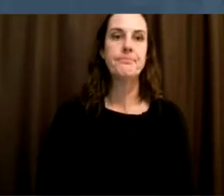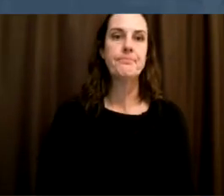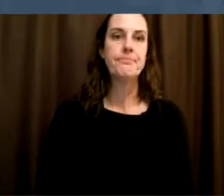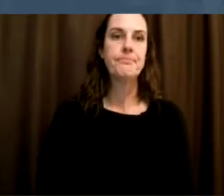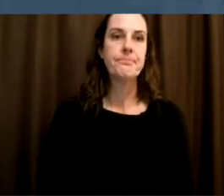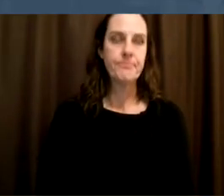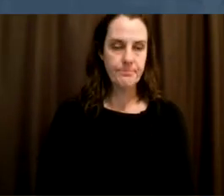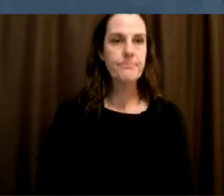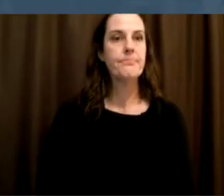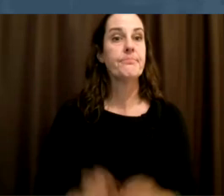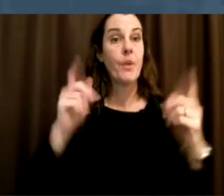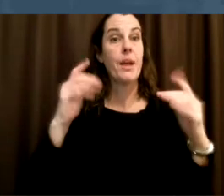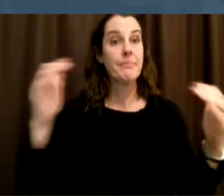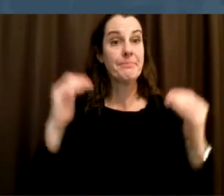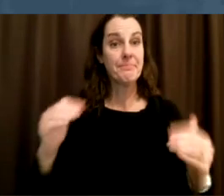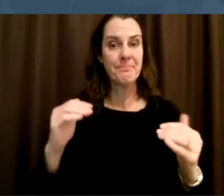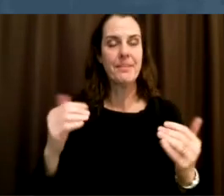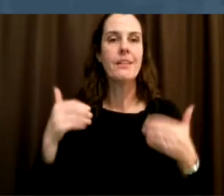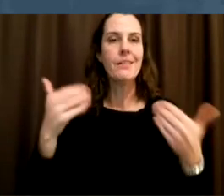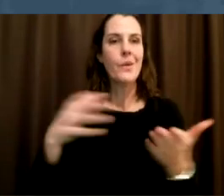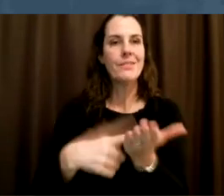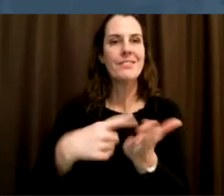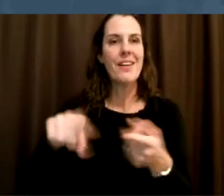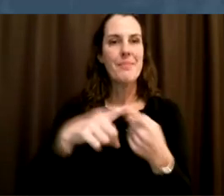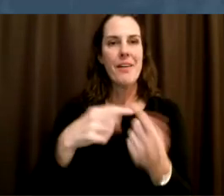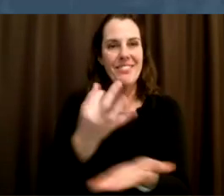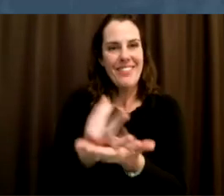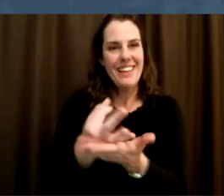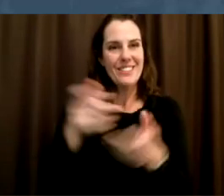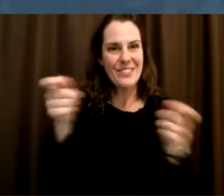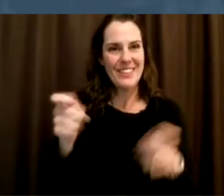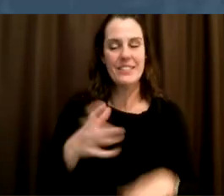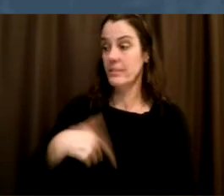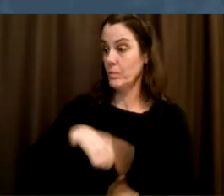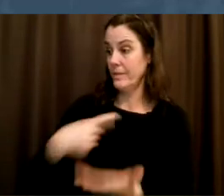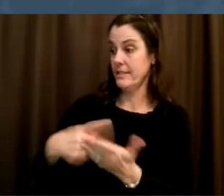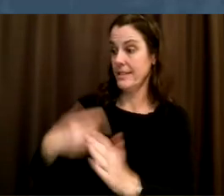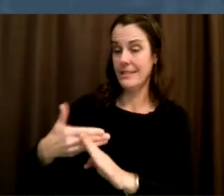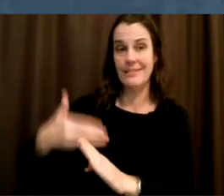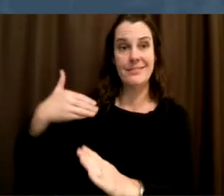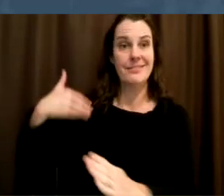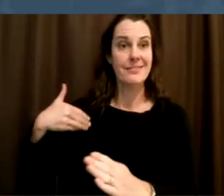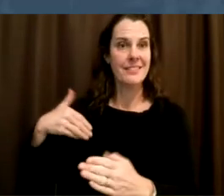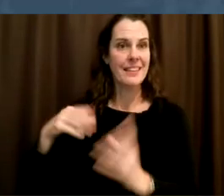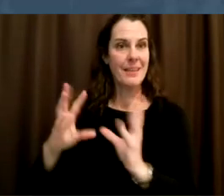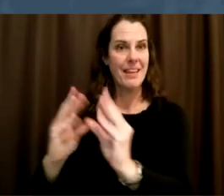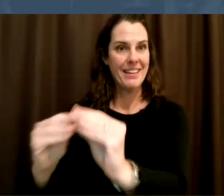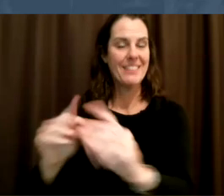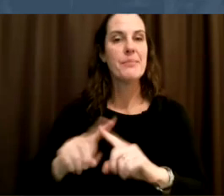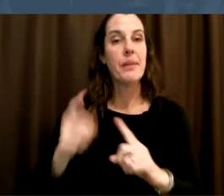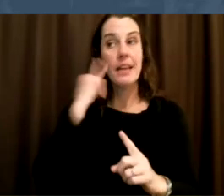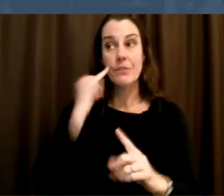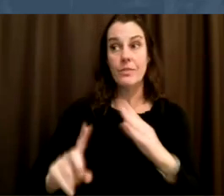Okay, so let's talk a little bit about financial management. We've discussed this in previous sessions, but I'm sure, as you all know, if you've